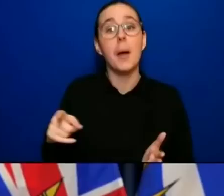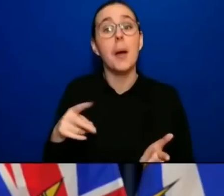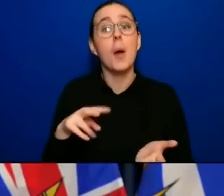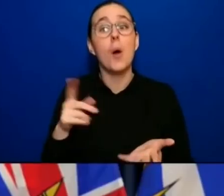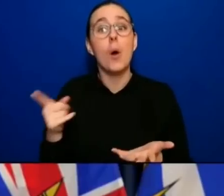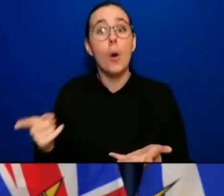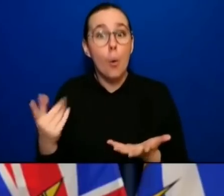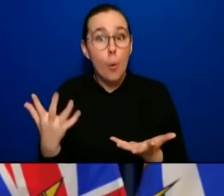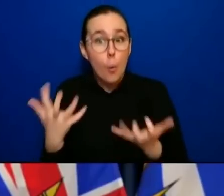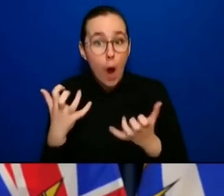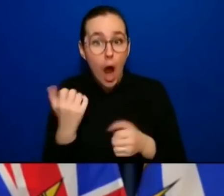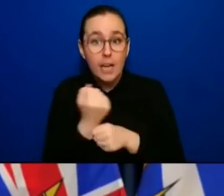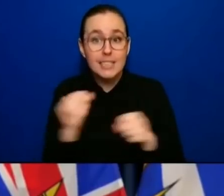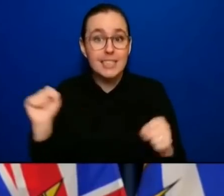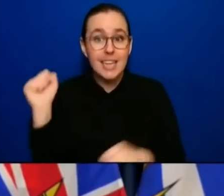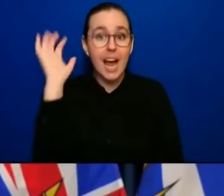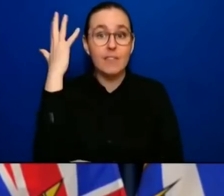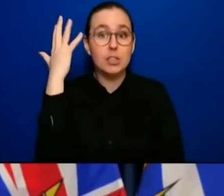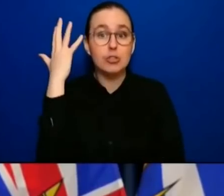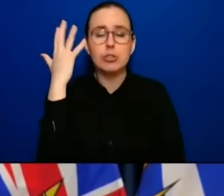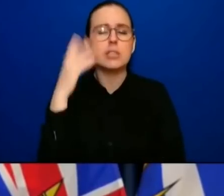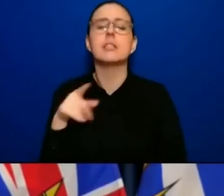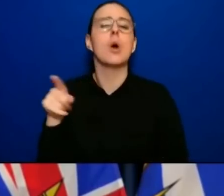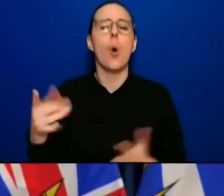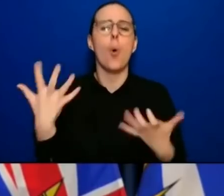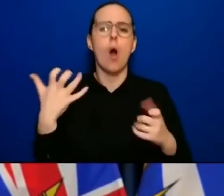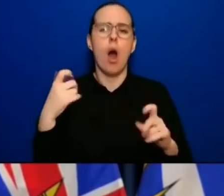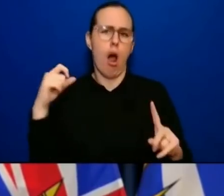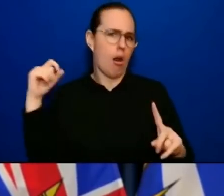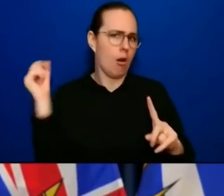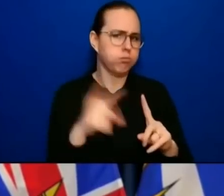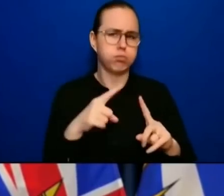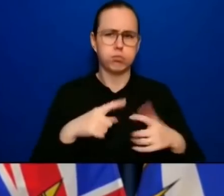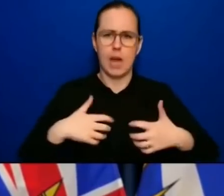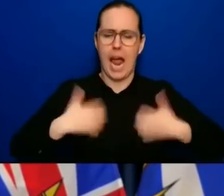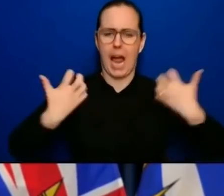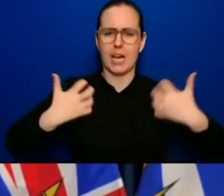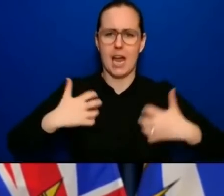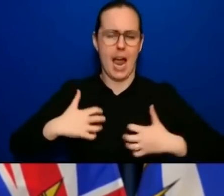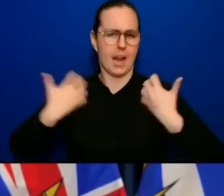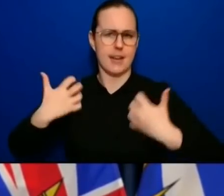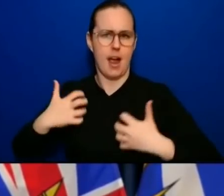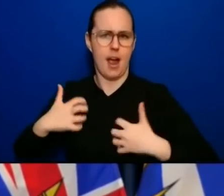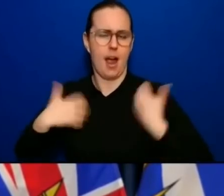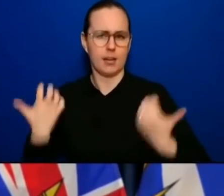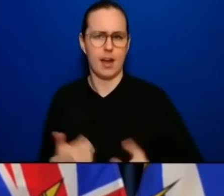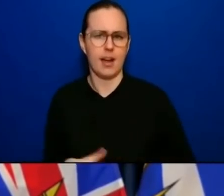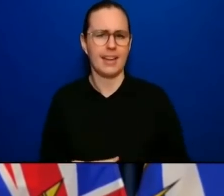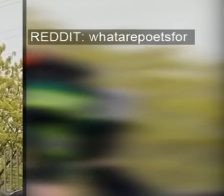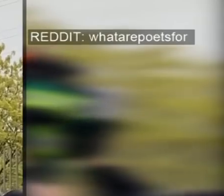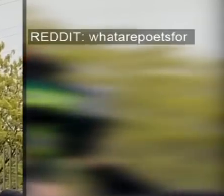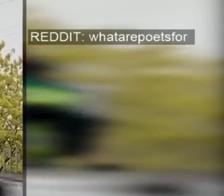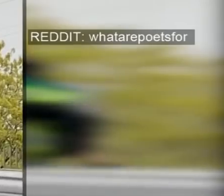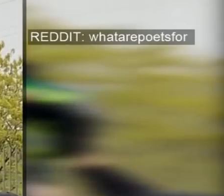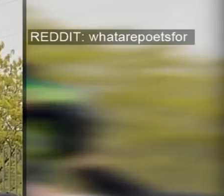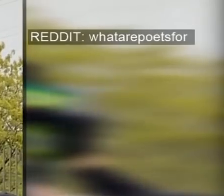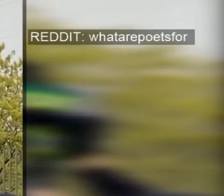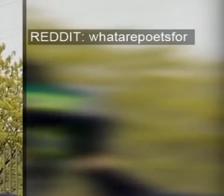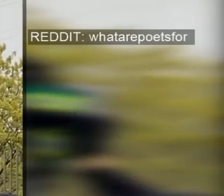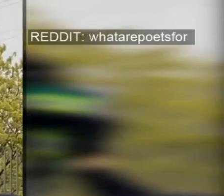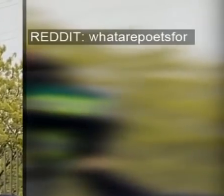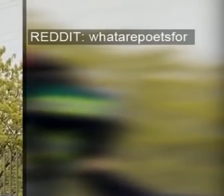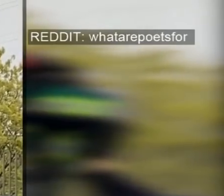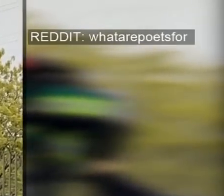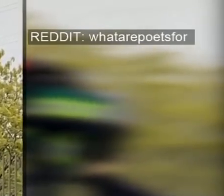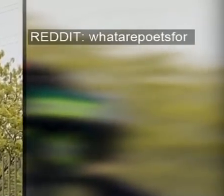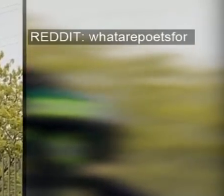public. They want to provoke anger from citizens. That's not how you affect change in a civil society. Strong words coming from